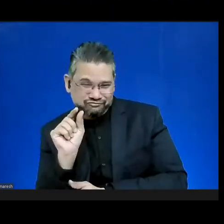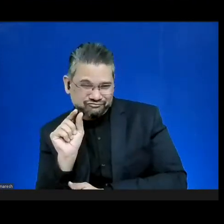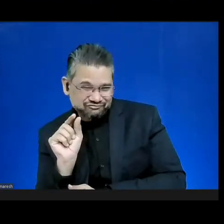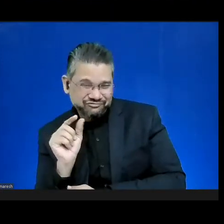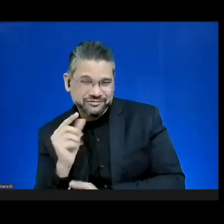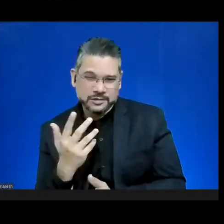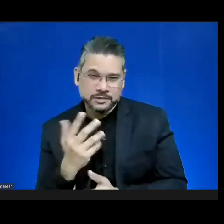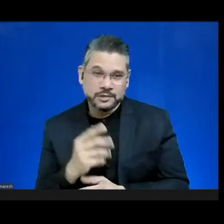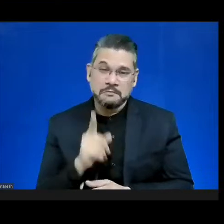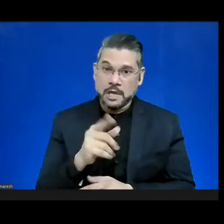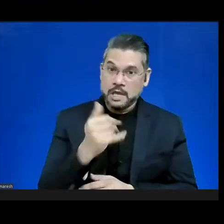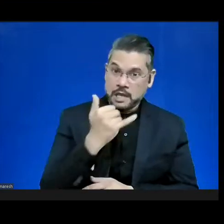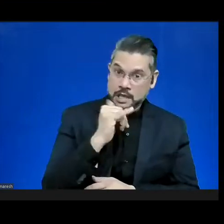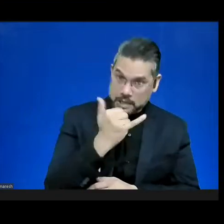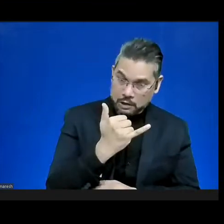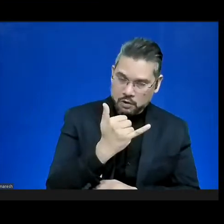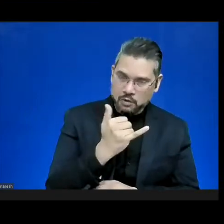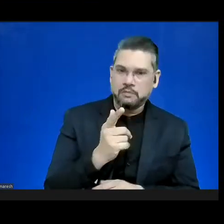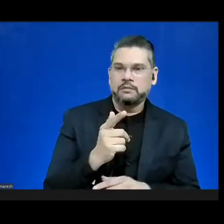that